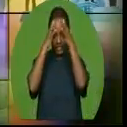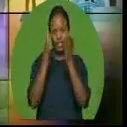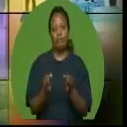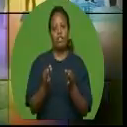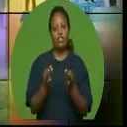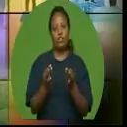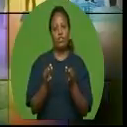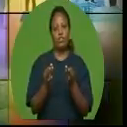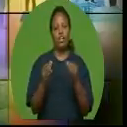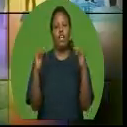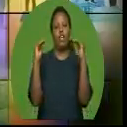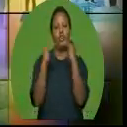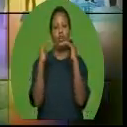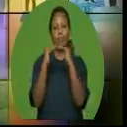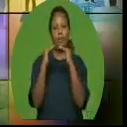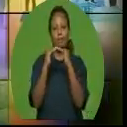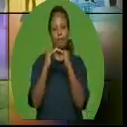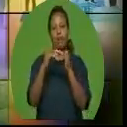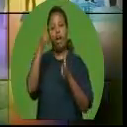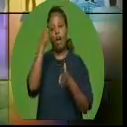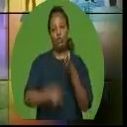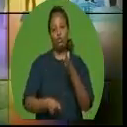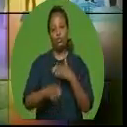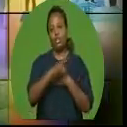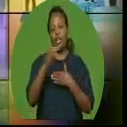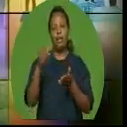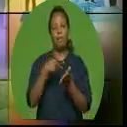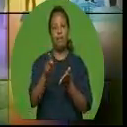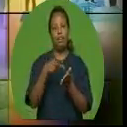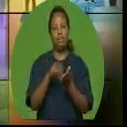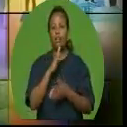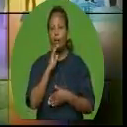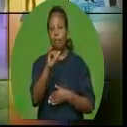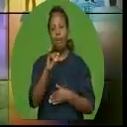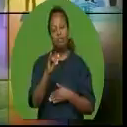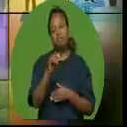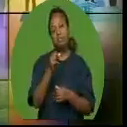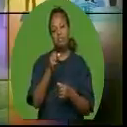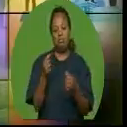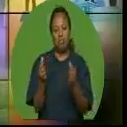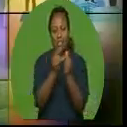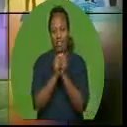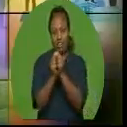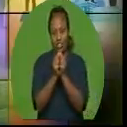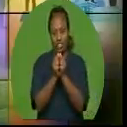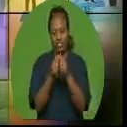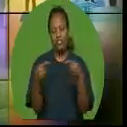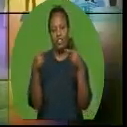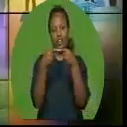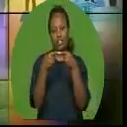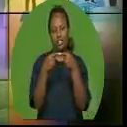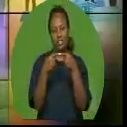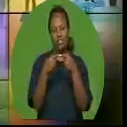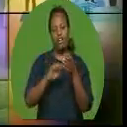the determination of equilibrium output and prices by the interaction of